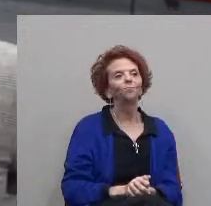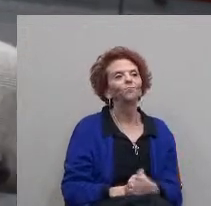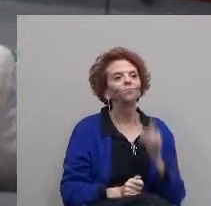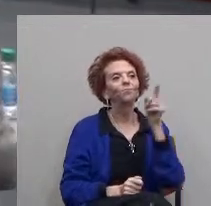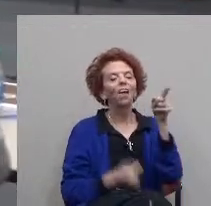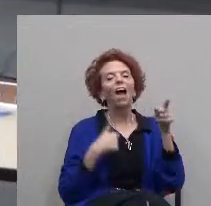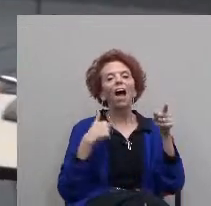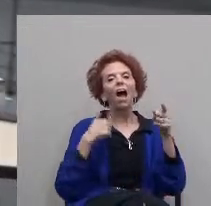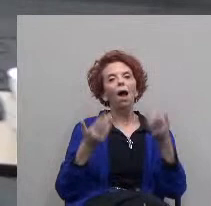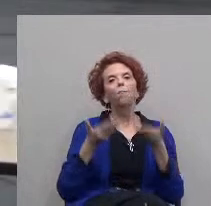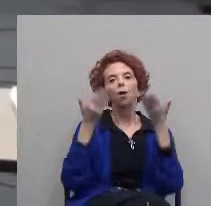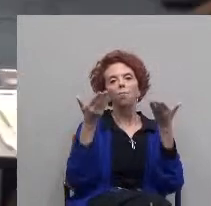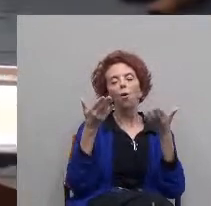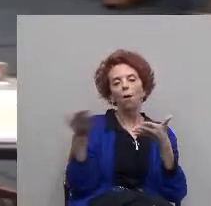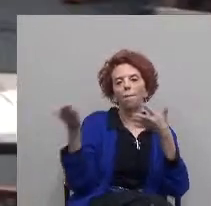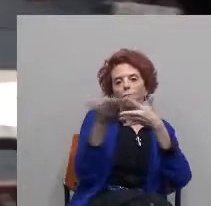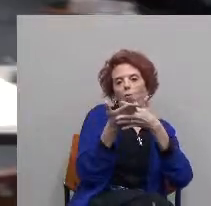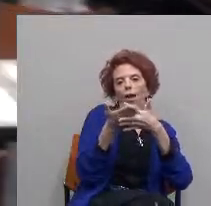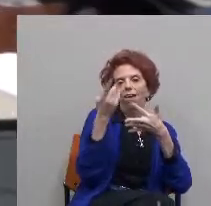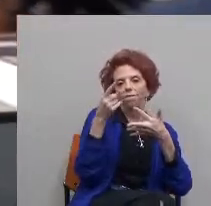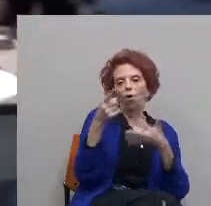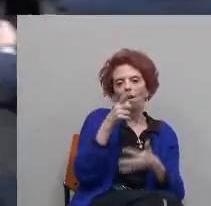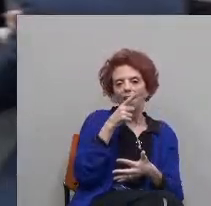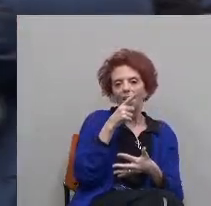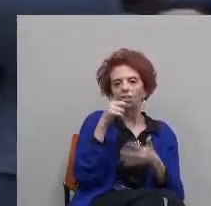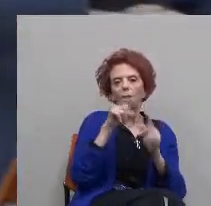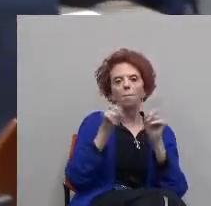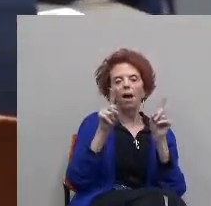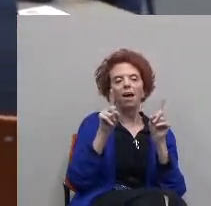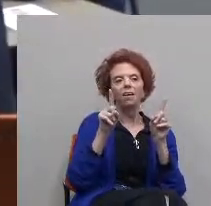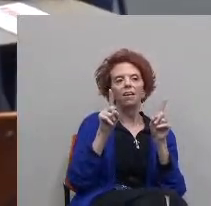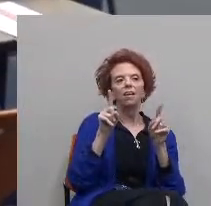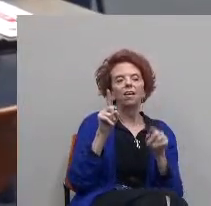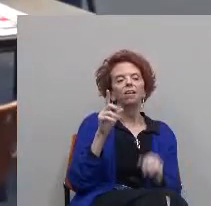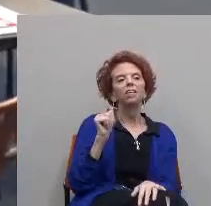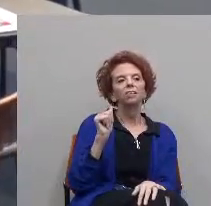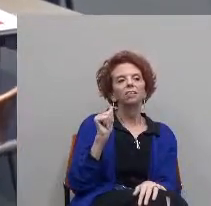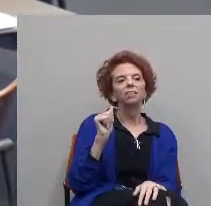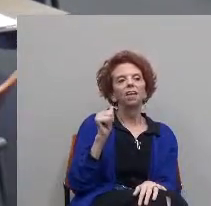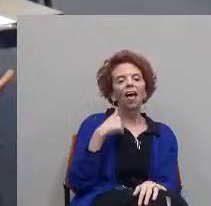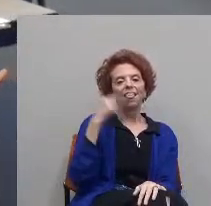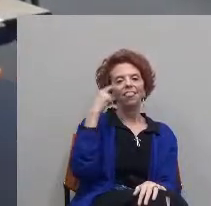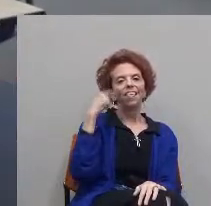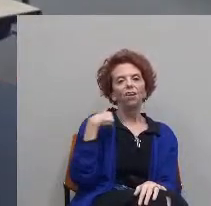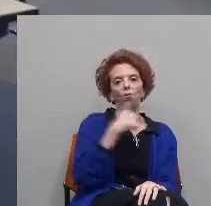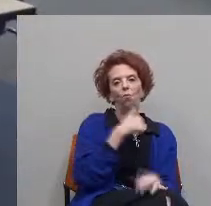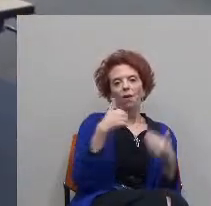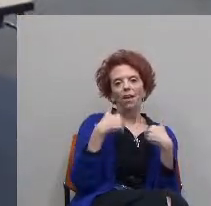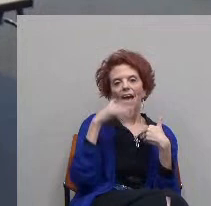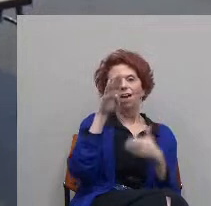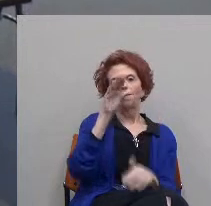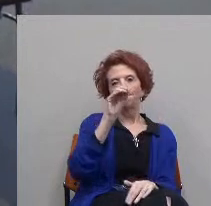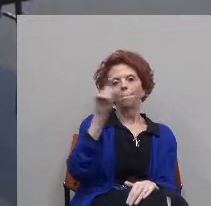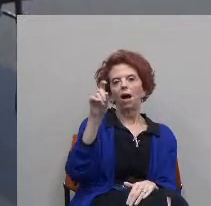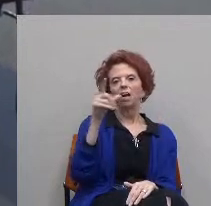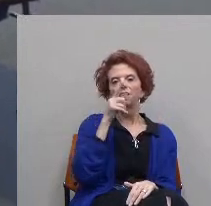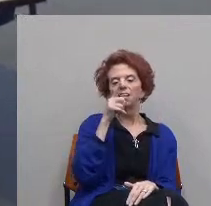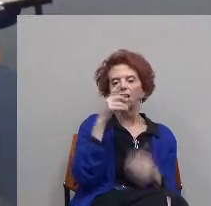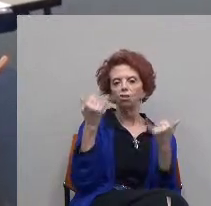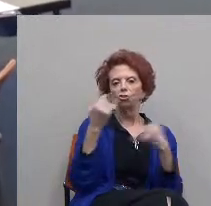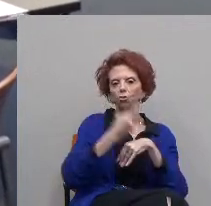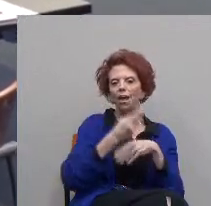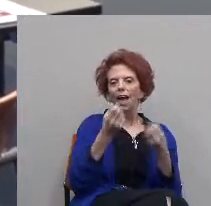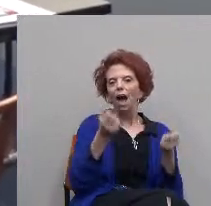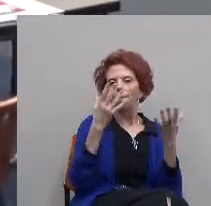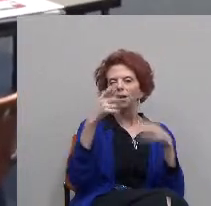So I propose that we take a break for lunch, so we have I think it's a box lunch today. How much